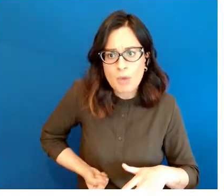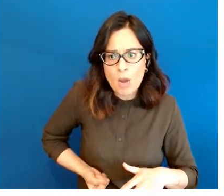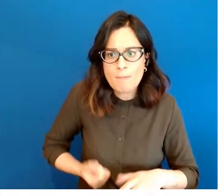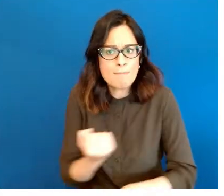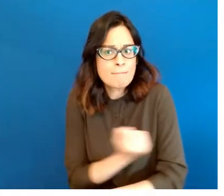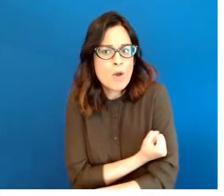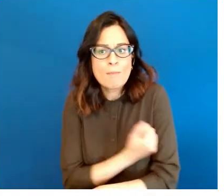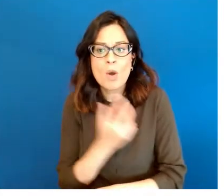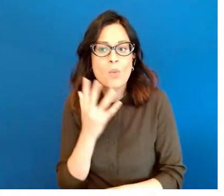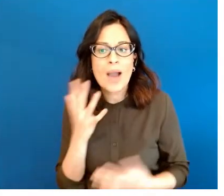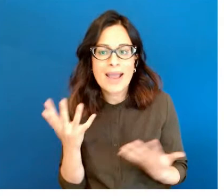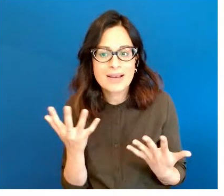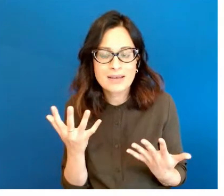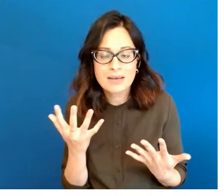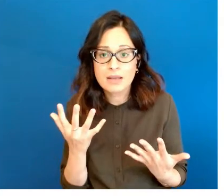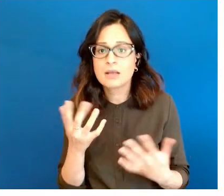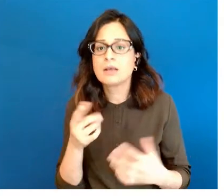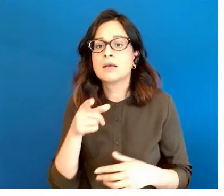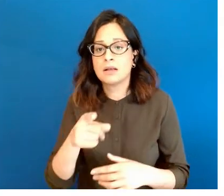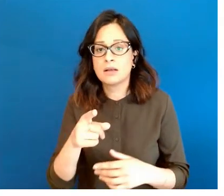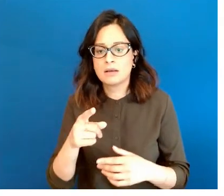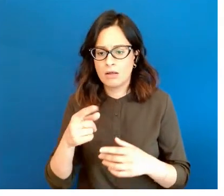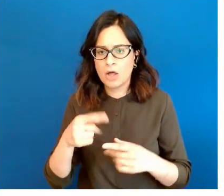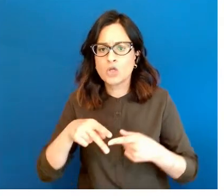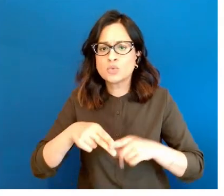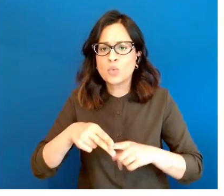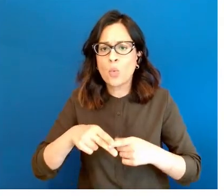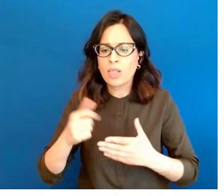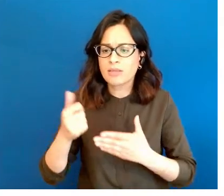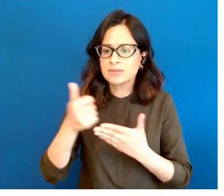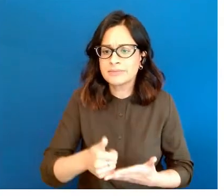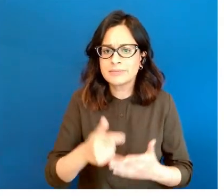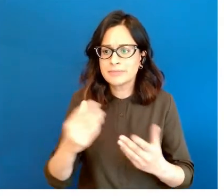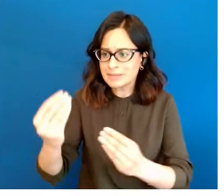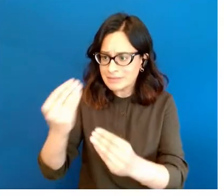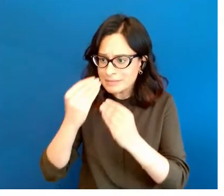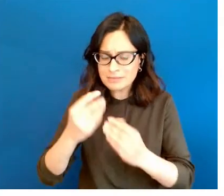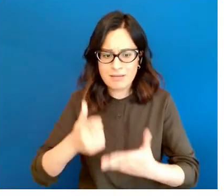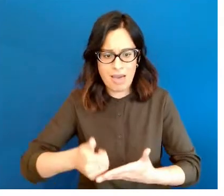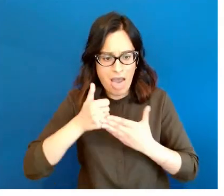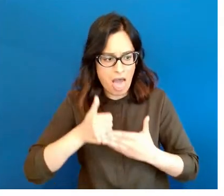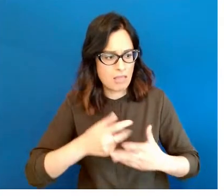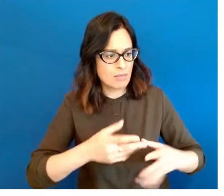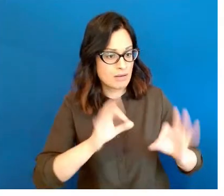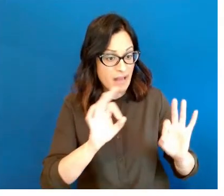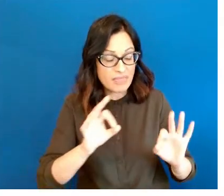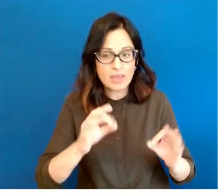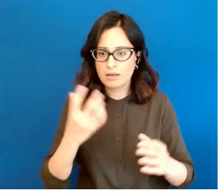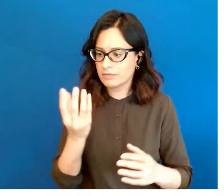those supporting tools, the pen is not going to be helpful for reasons we'll find out in a second.